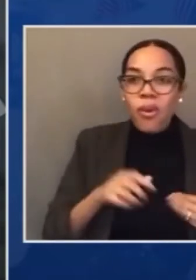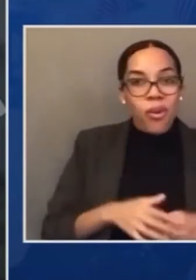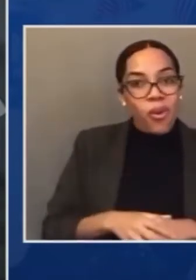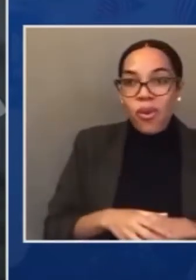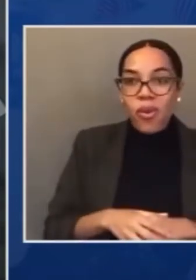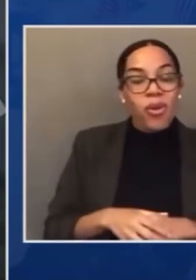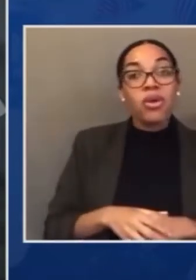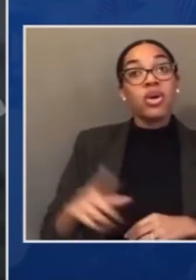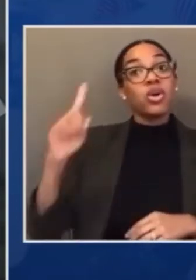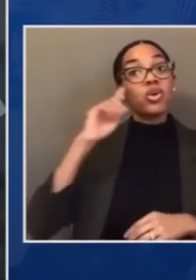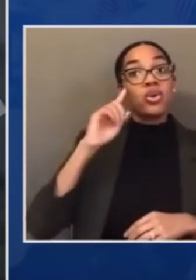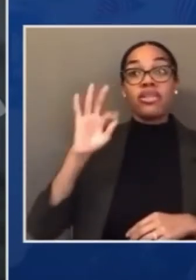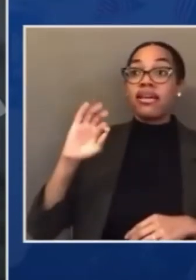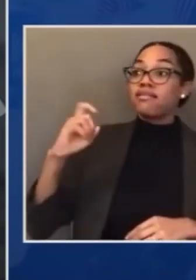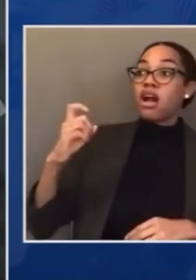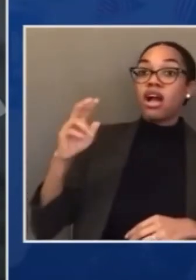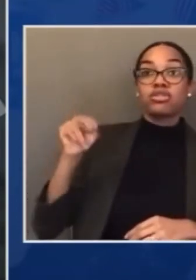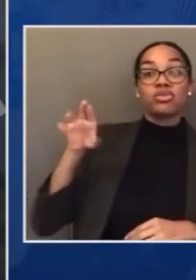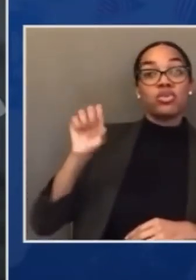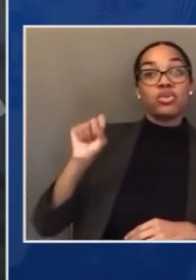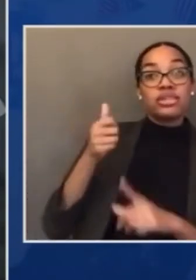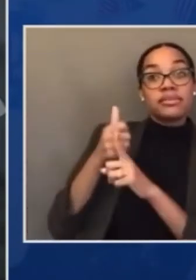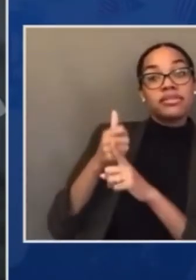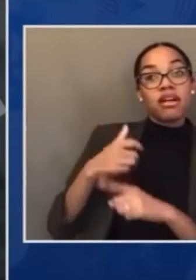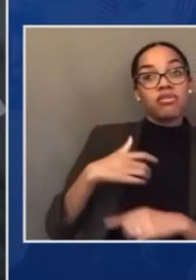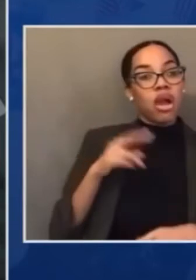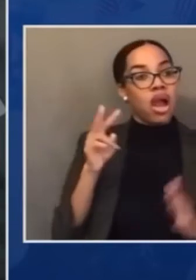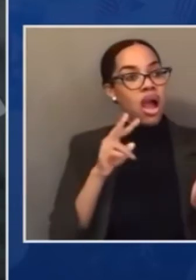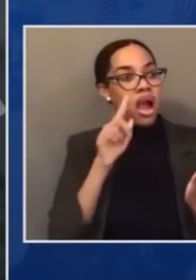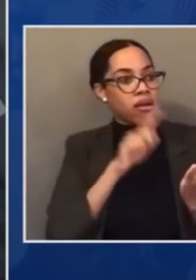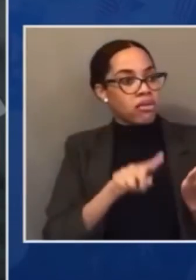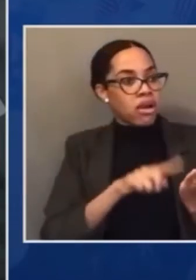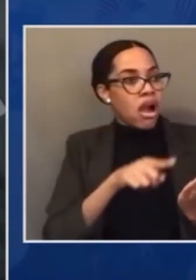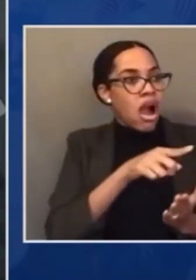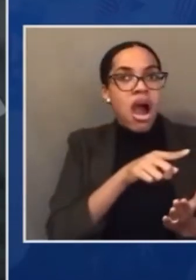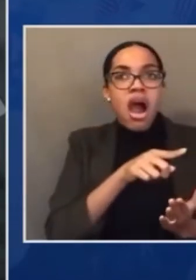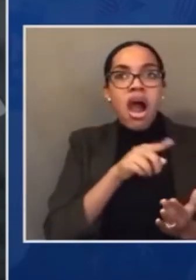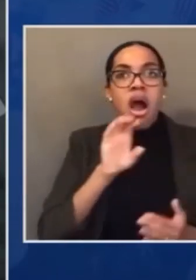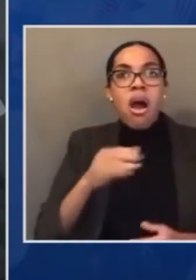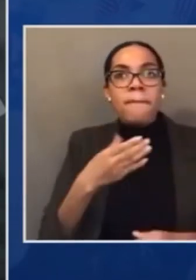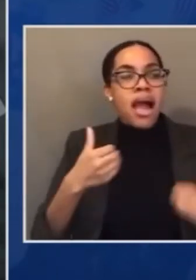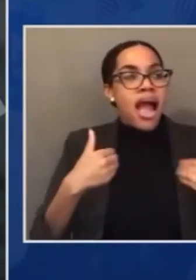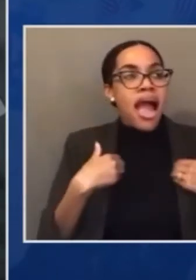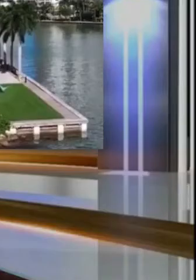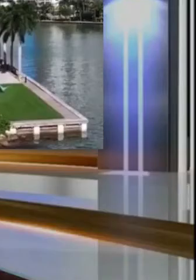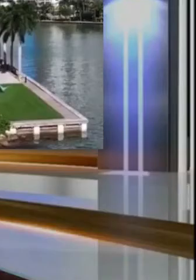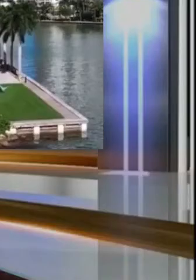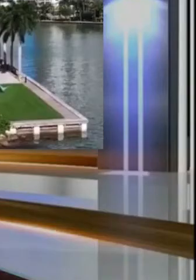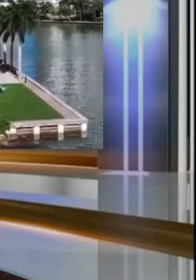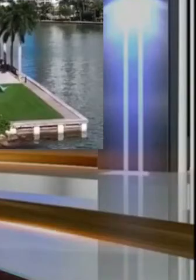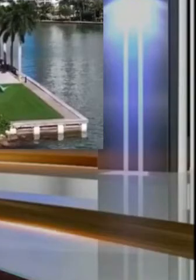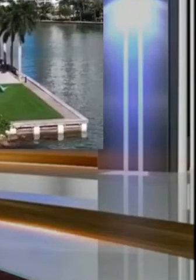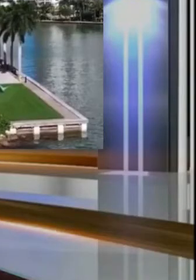You think Fox News might have been a little concerned about that? They would have called me Beijing Barry. In